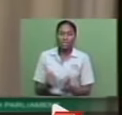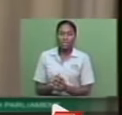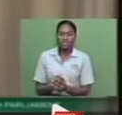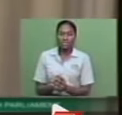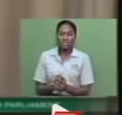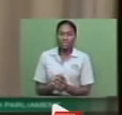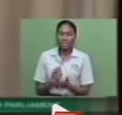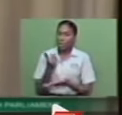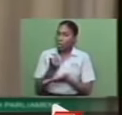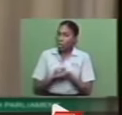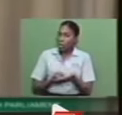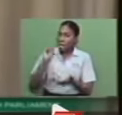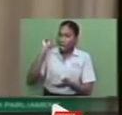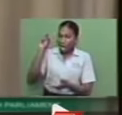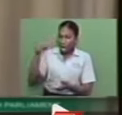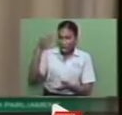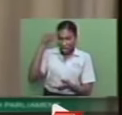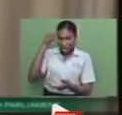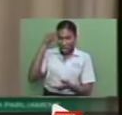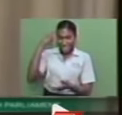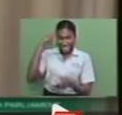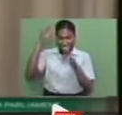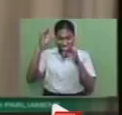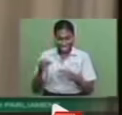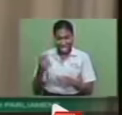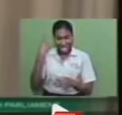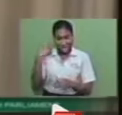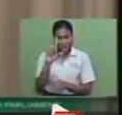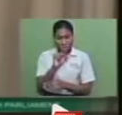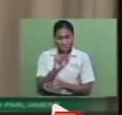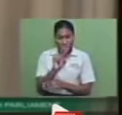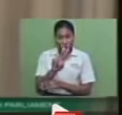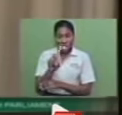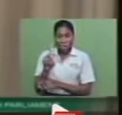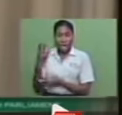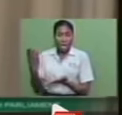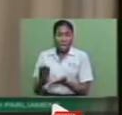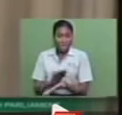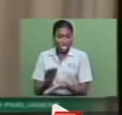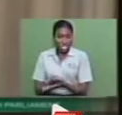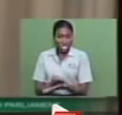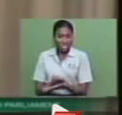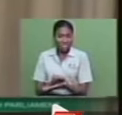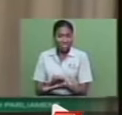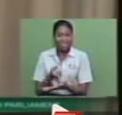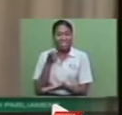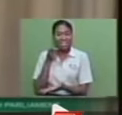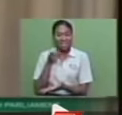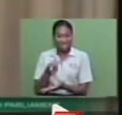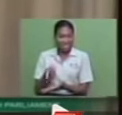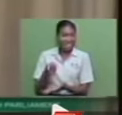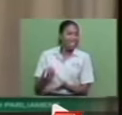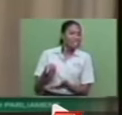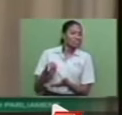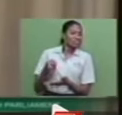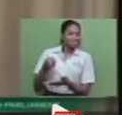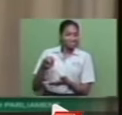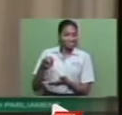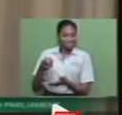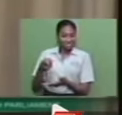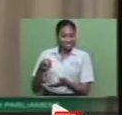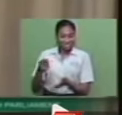2021 budget is really to foreshadow a police